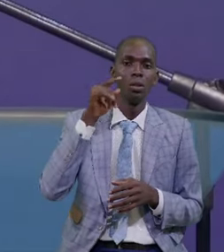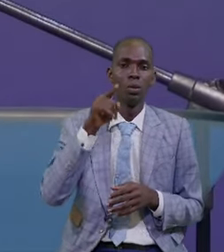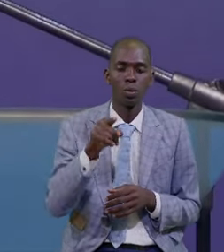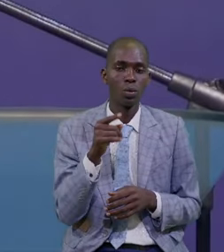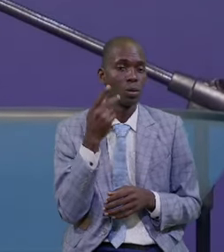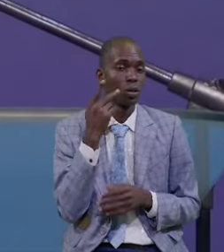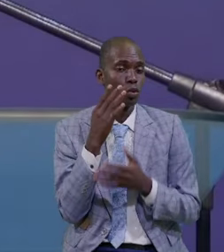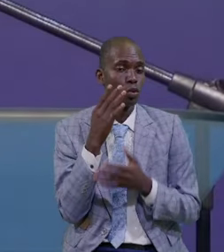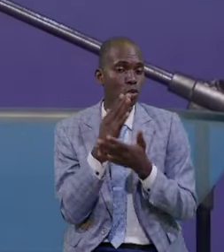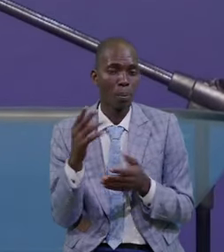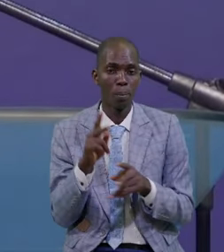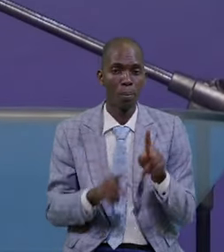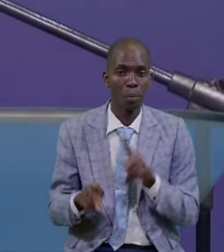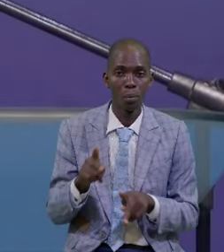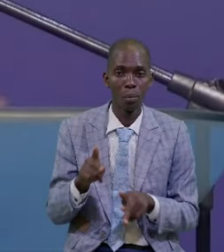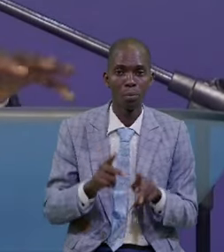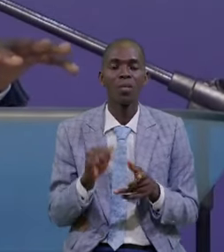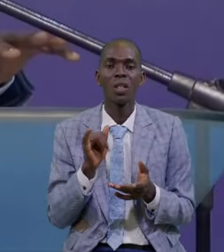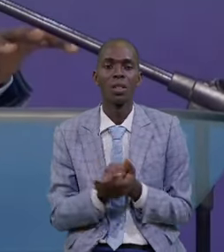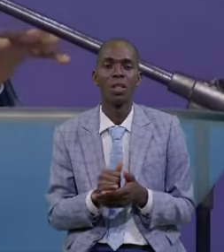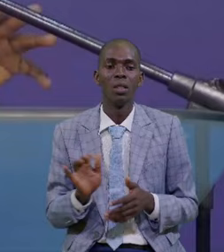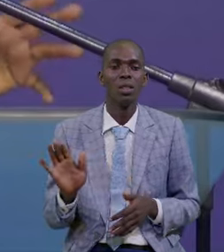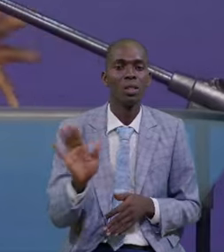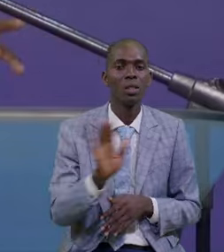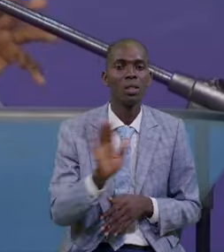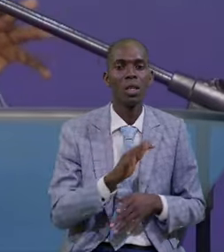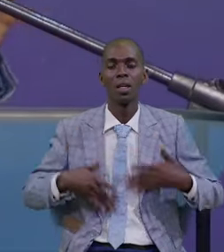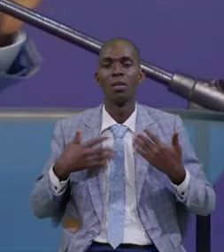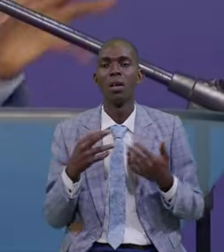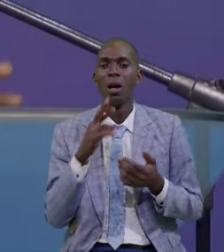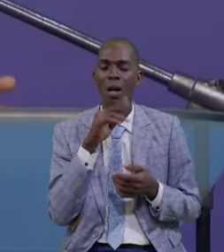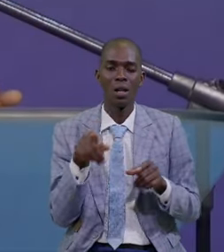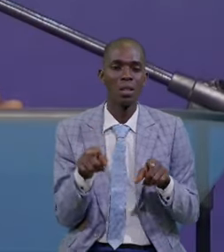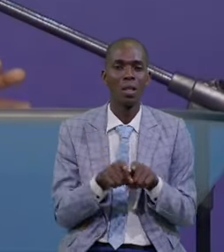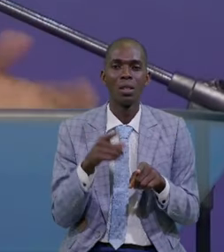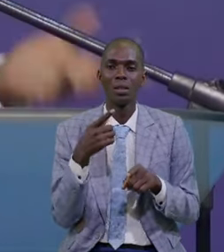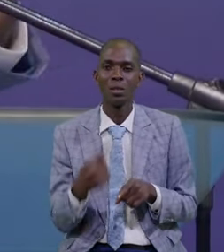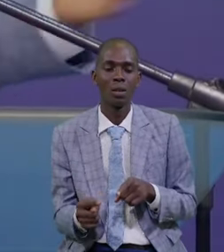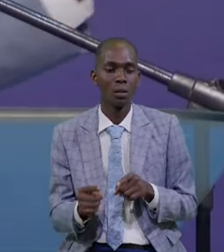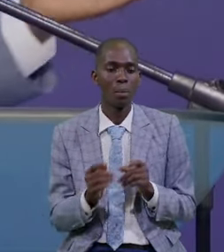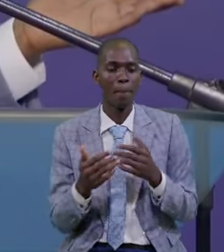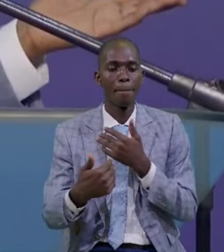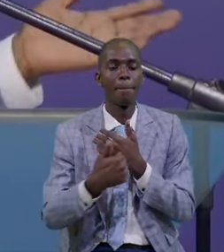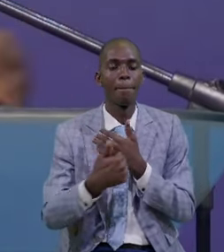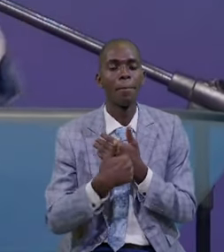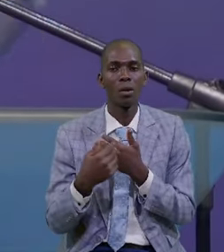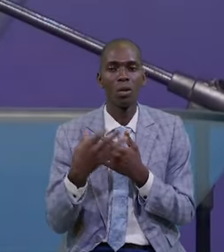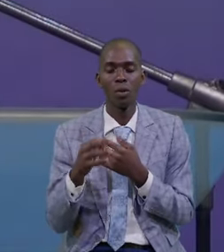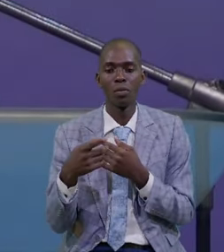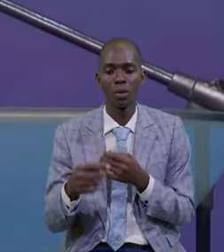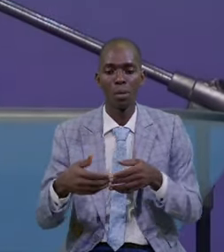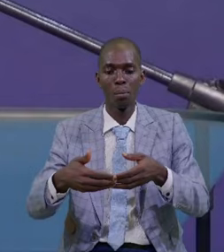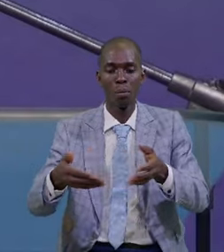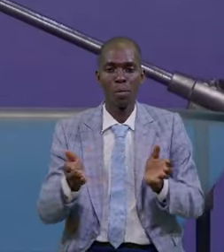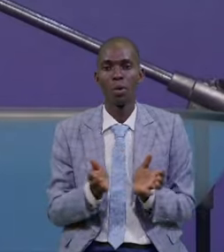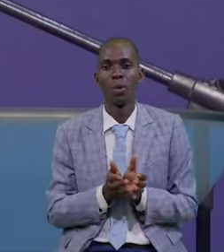people that their lives are like, you know, the back of the bowl. You pour water and the water